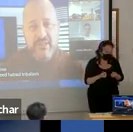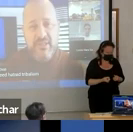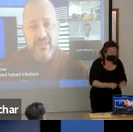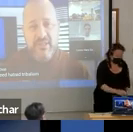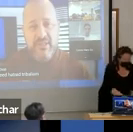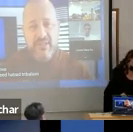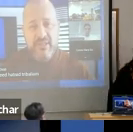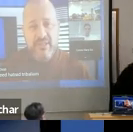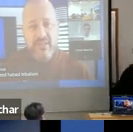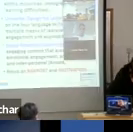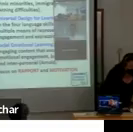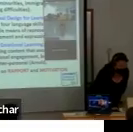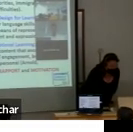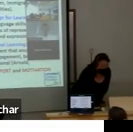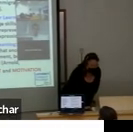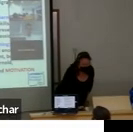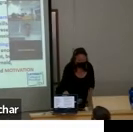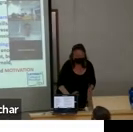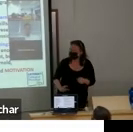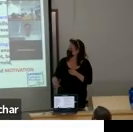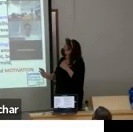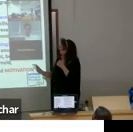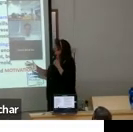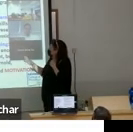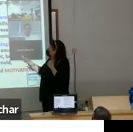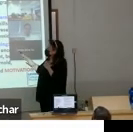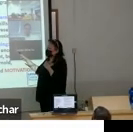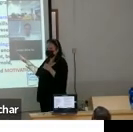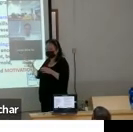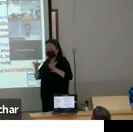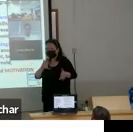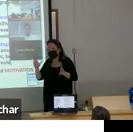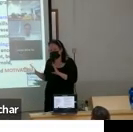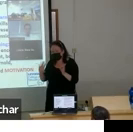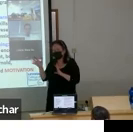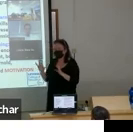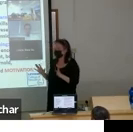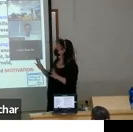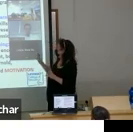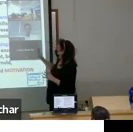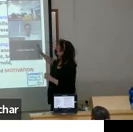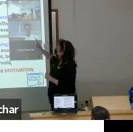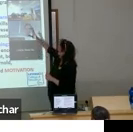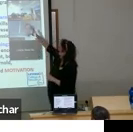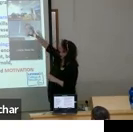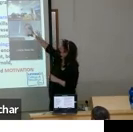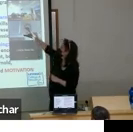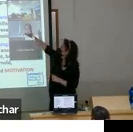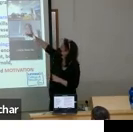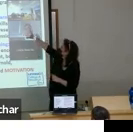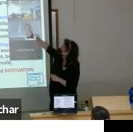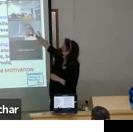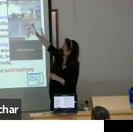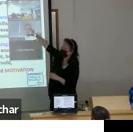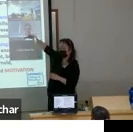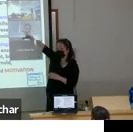do need the technical solution. So I just want to tell you about a little bit about the courses. First of all, we had